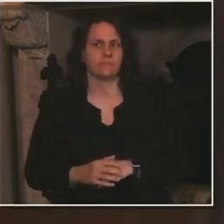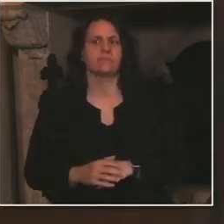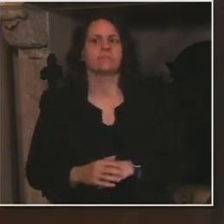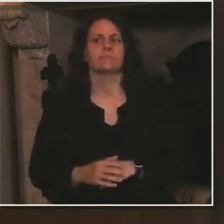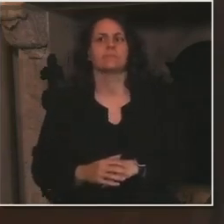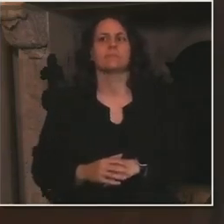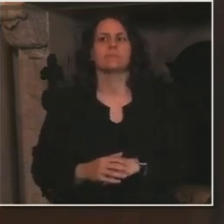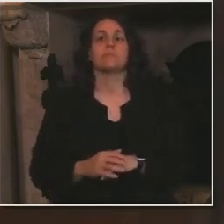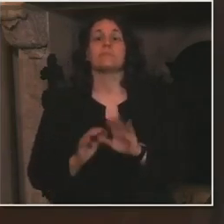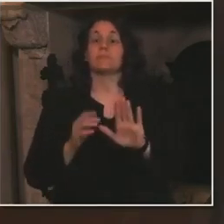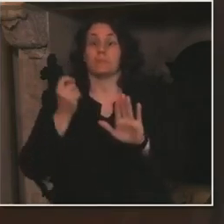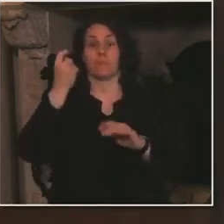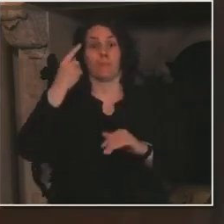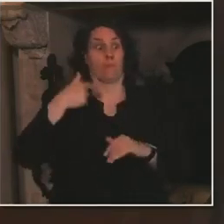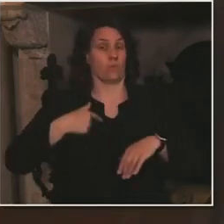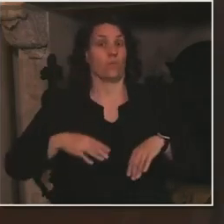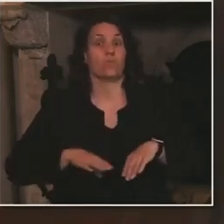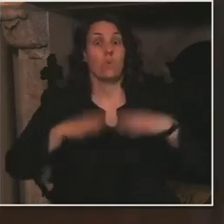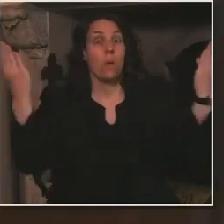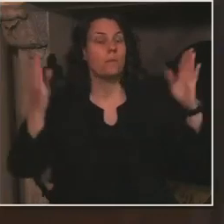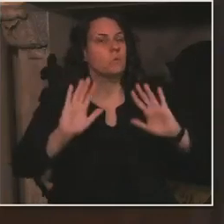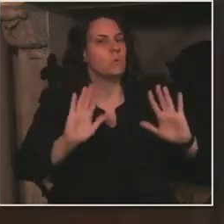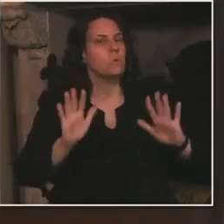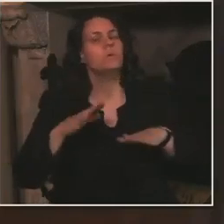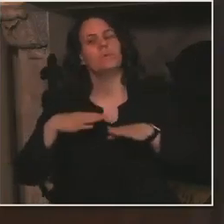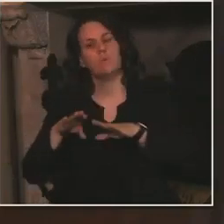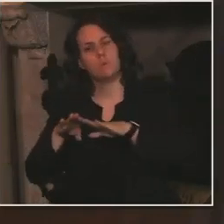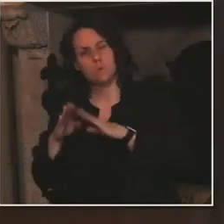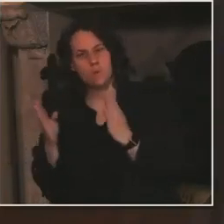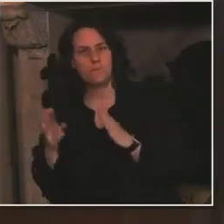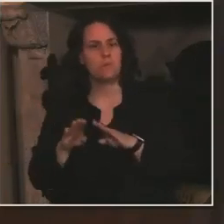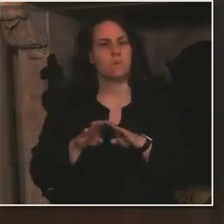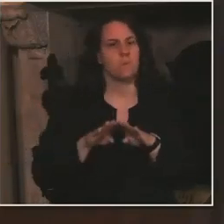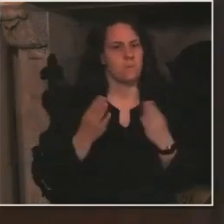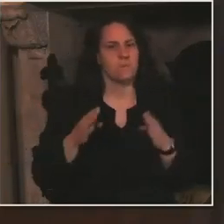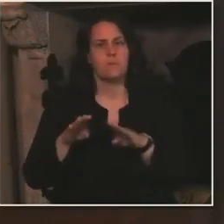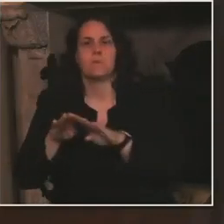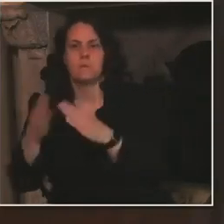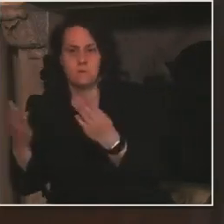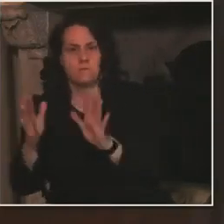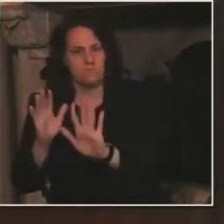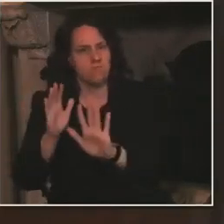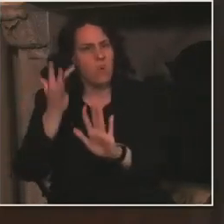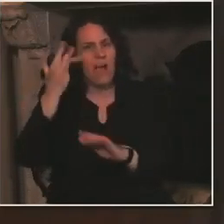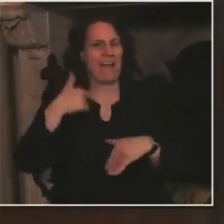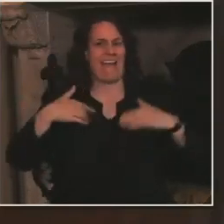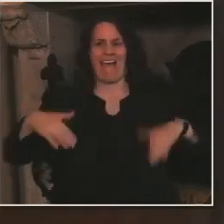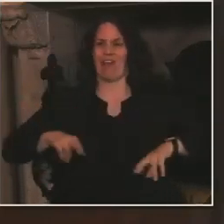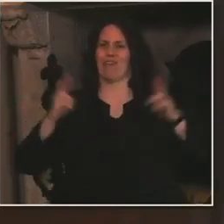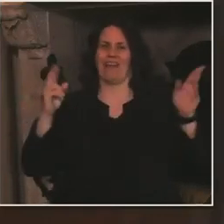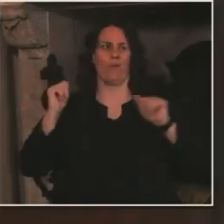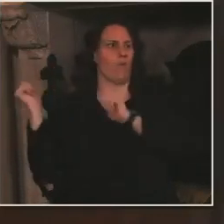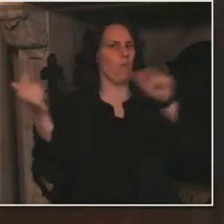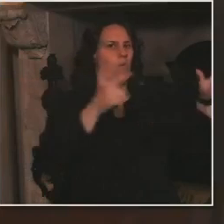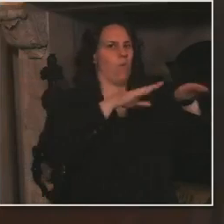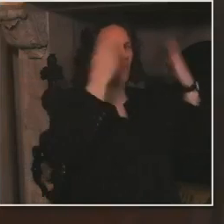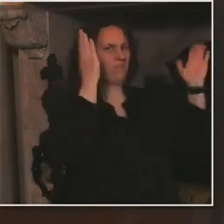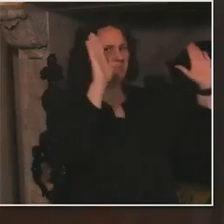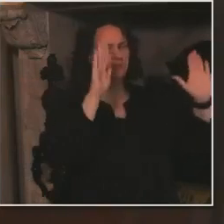can do, we're not out of the clear just yet on safer at home. Secretary Palm will give an update on